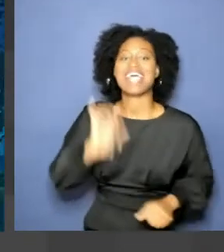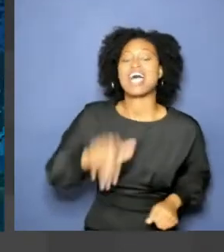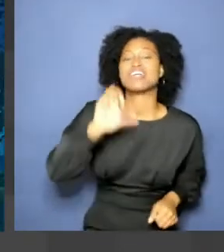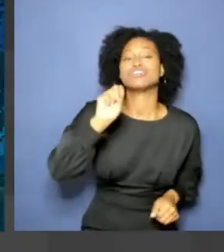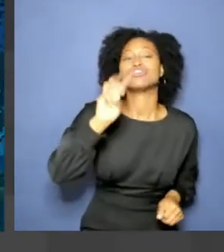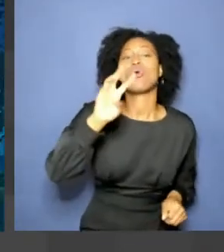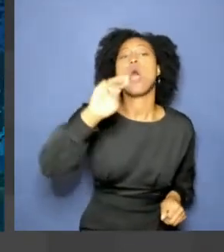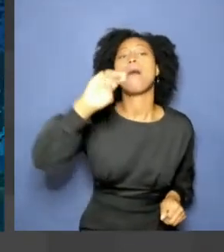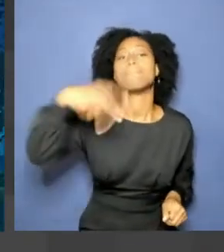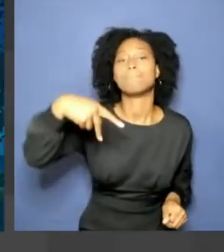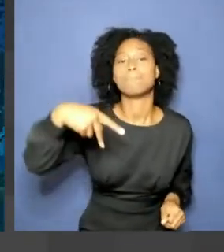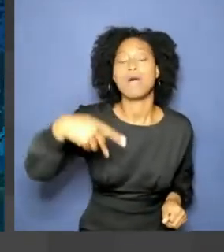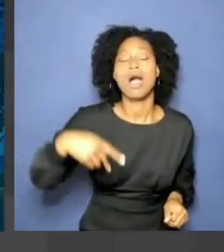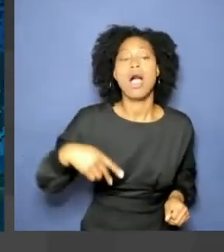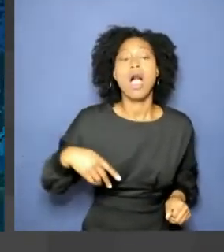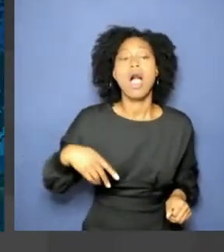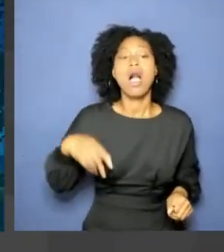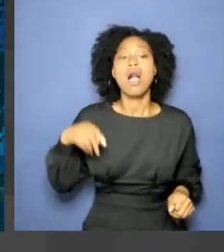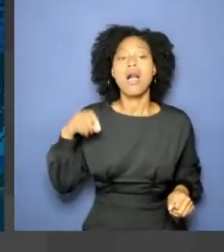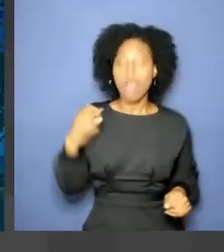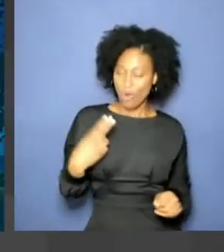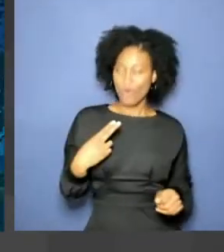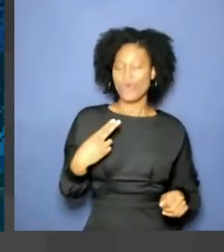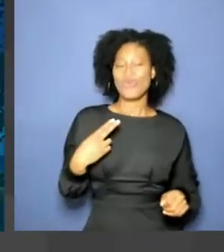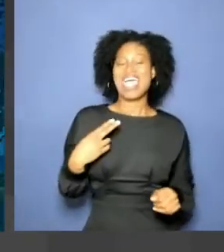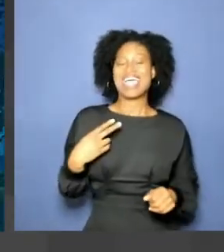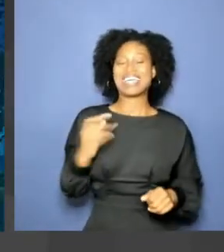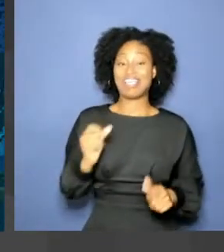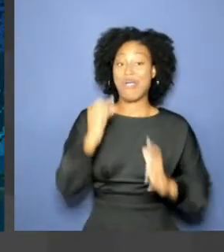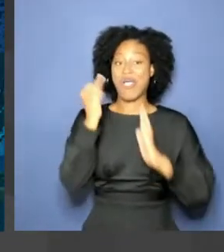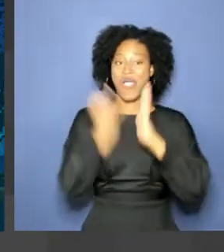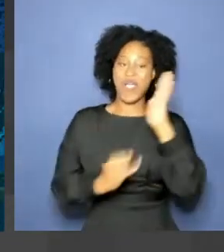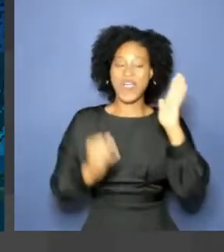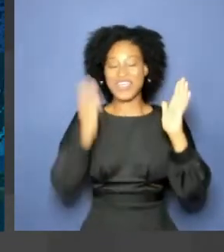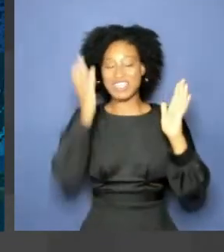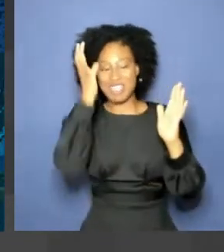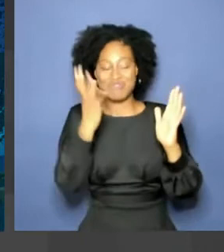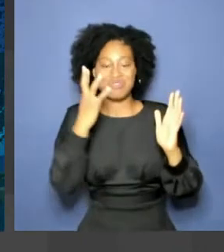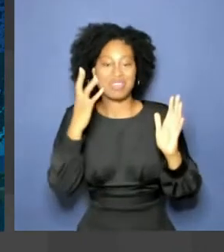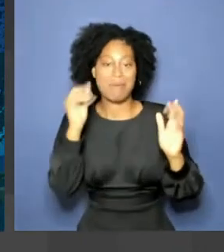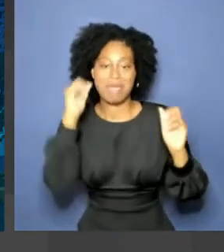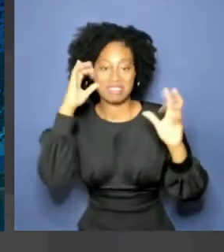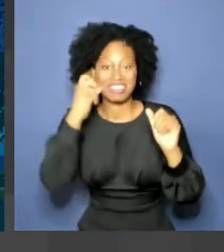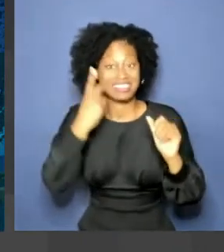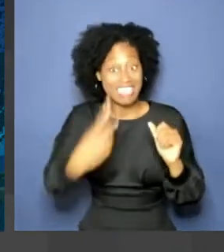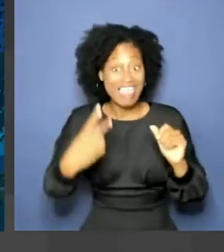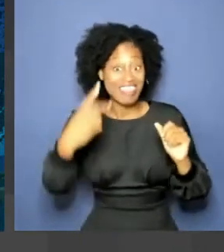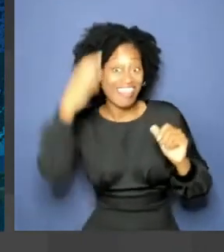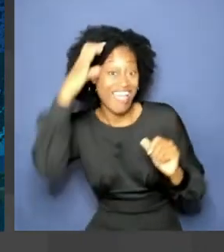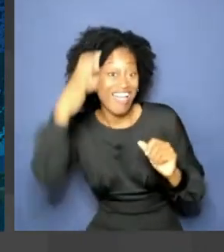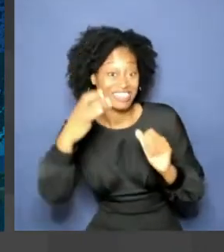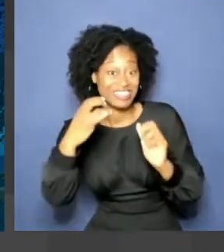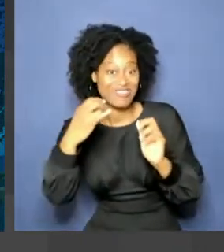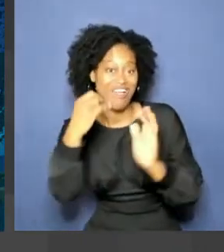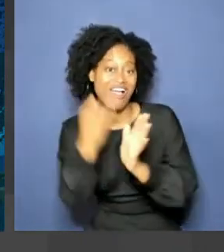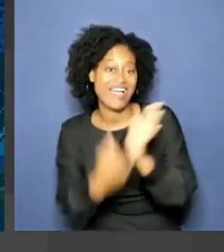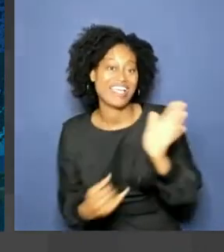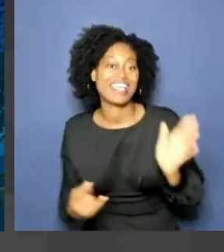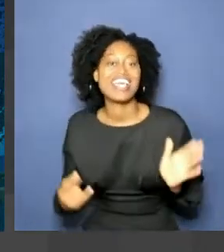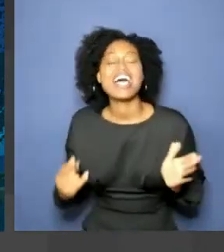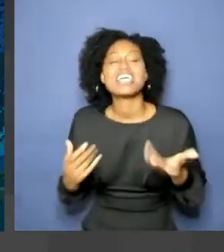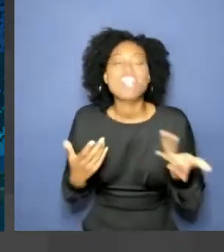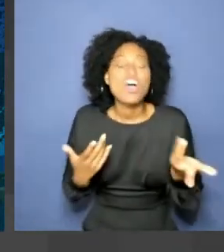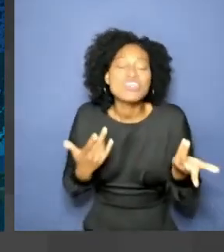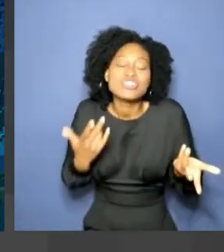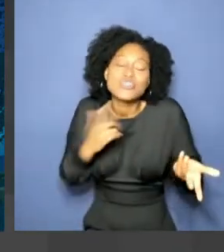Oh, our art team is just so amazing. It's such a beautiful concept art. And as you can see here, the atmosphere is really different from